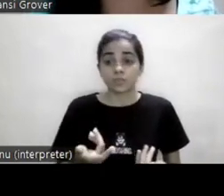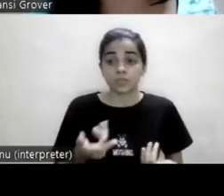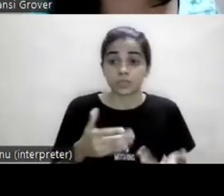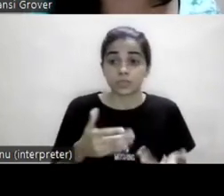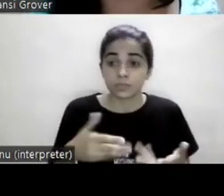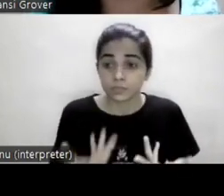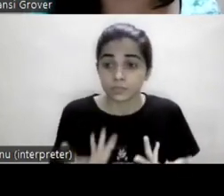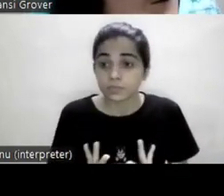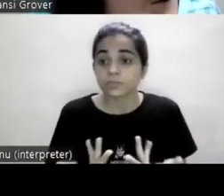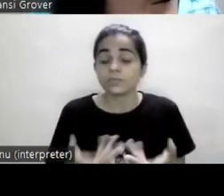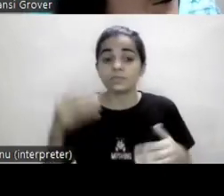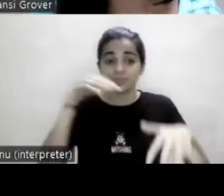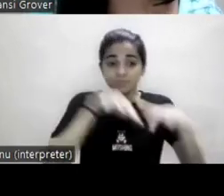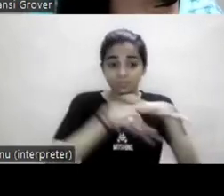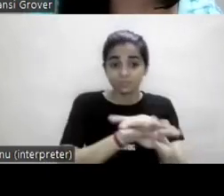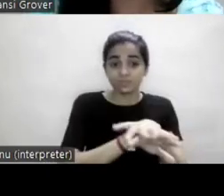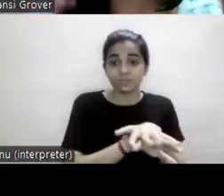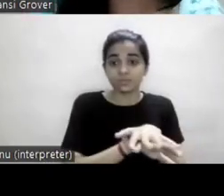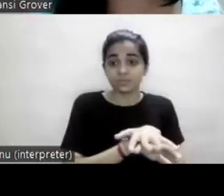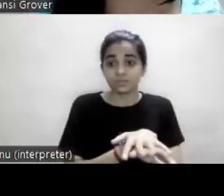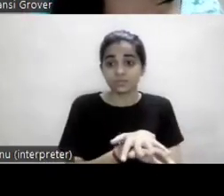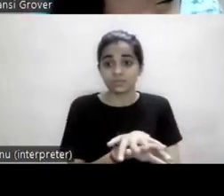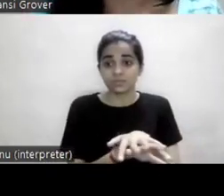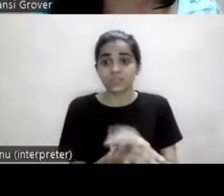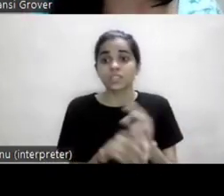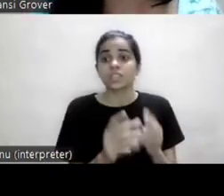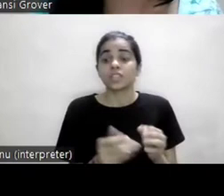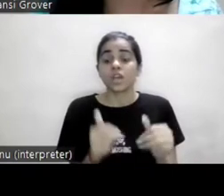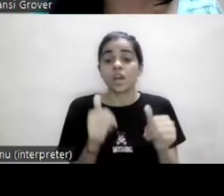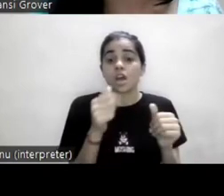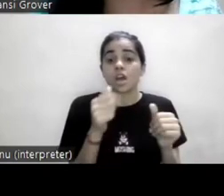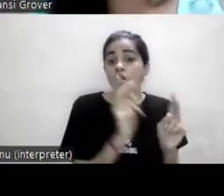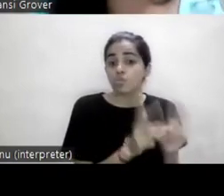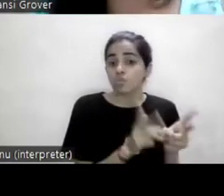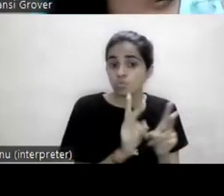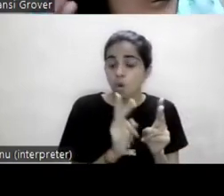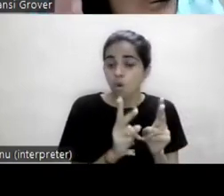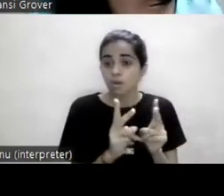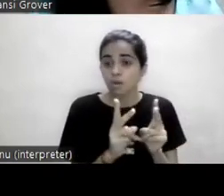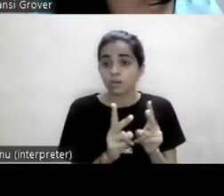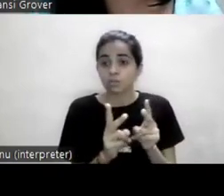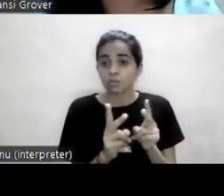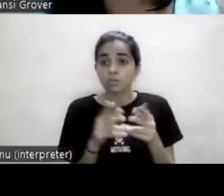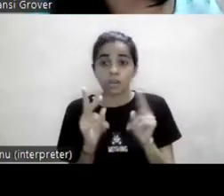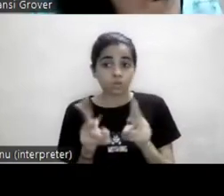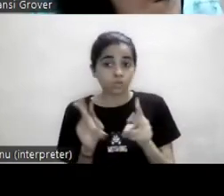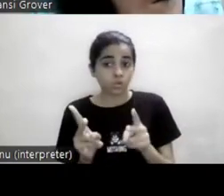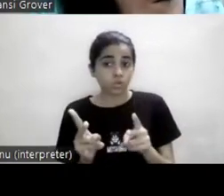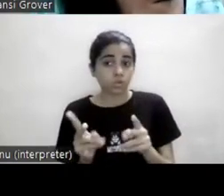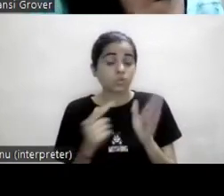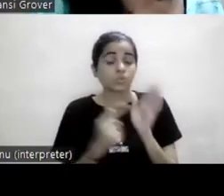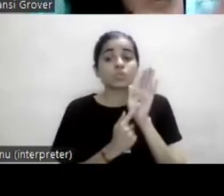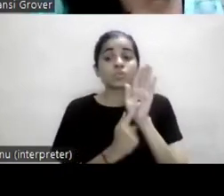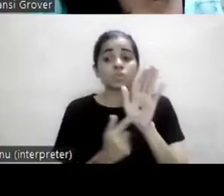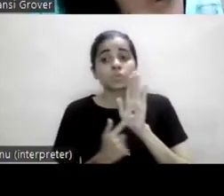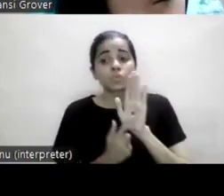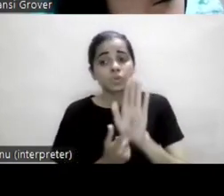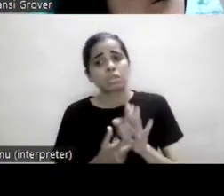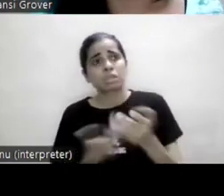that category where, that normality is, intensified by showing you this